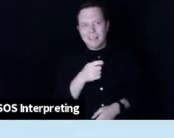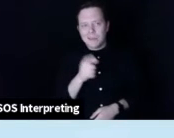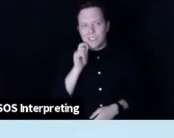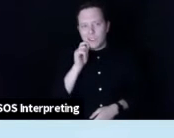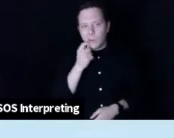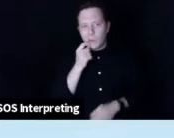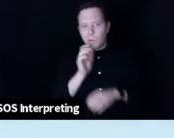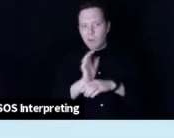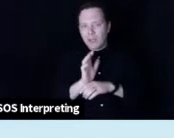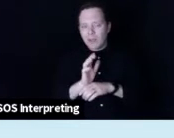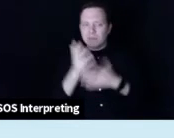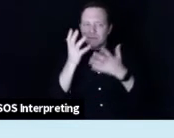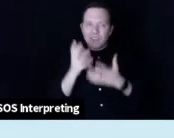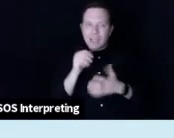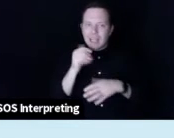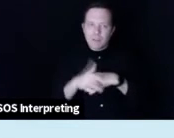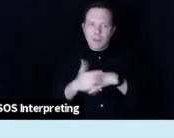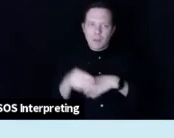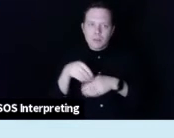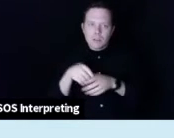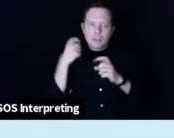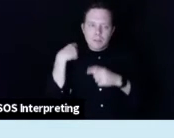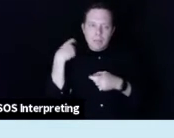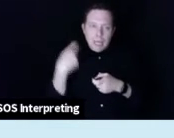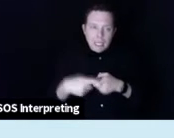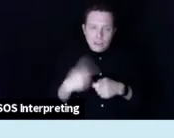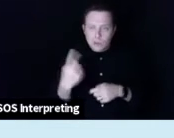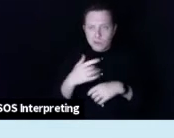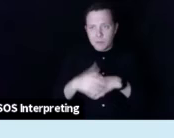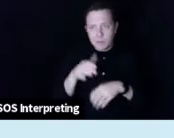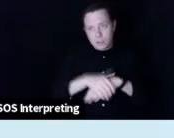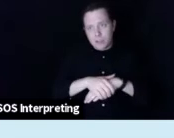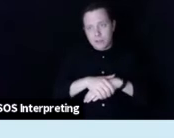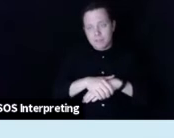only available in English at this time, but you can